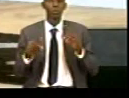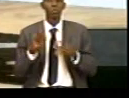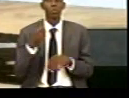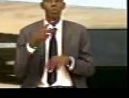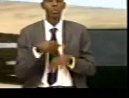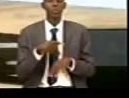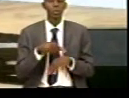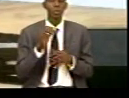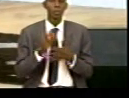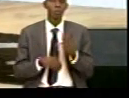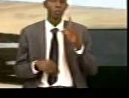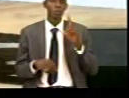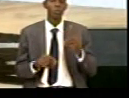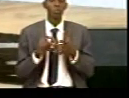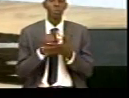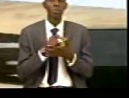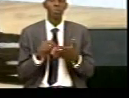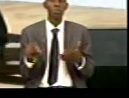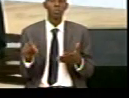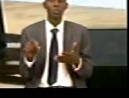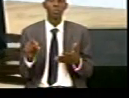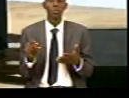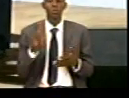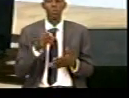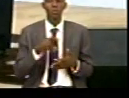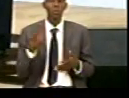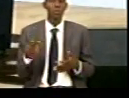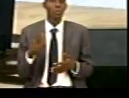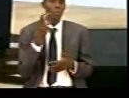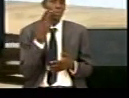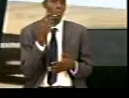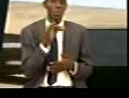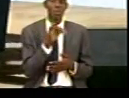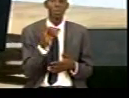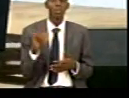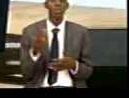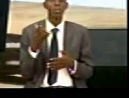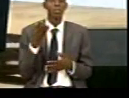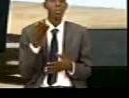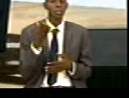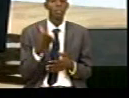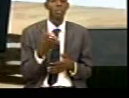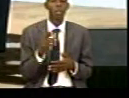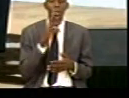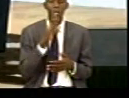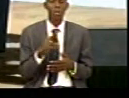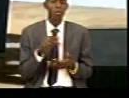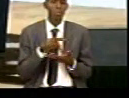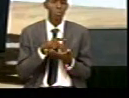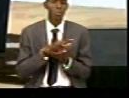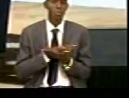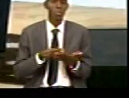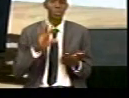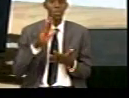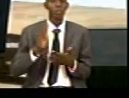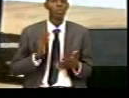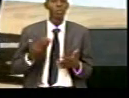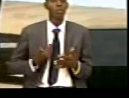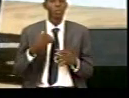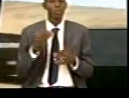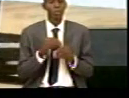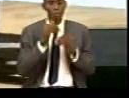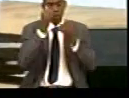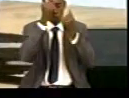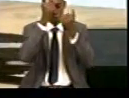Peter chapter 1. We're looking at verse 22. Seeing you have purified your souls in obeying